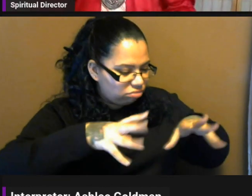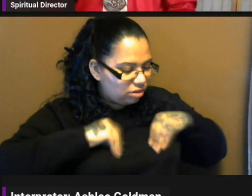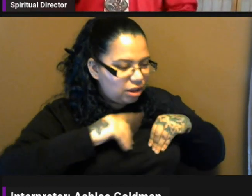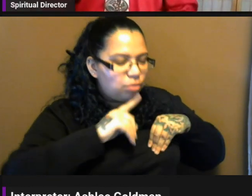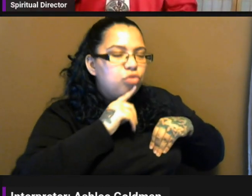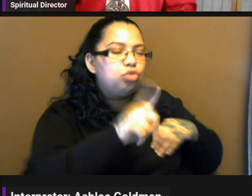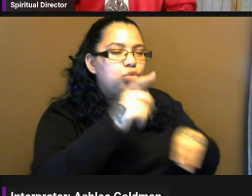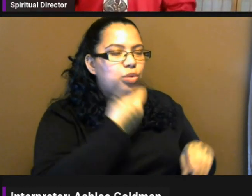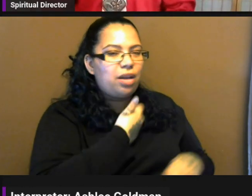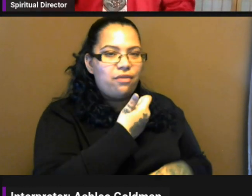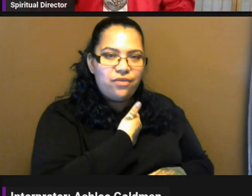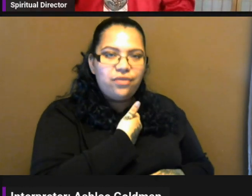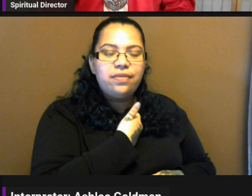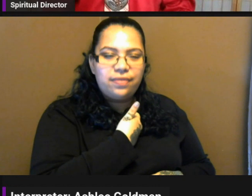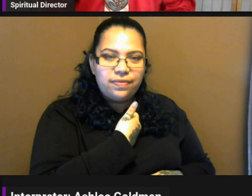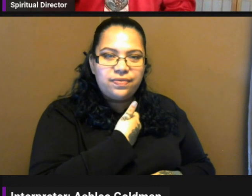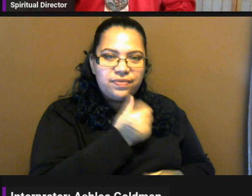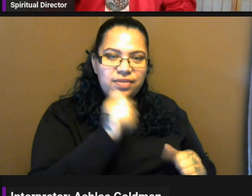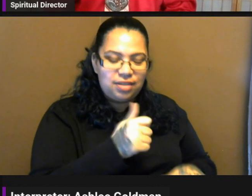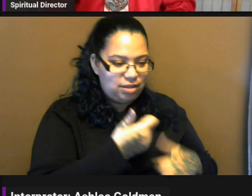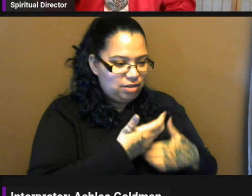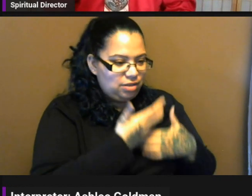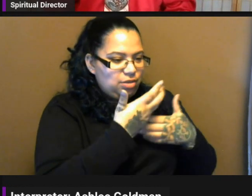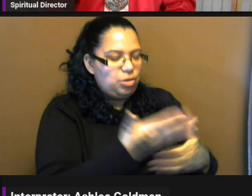we truly are,